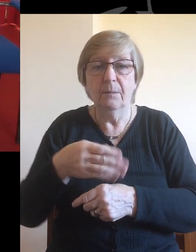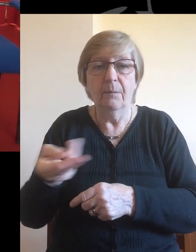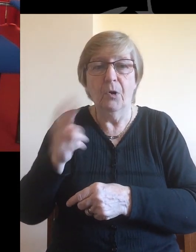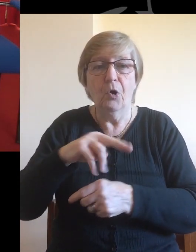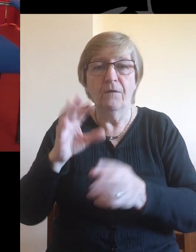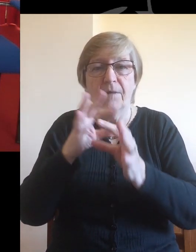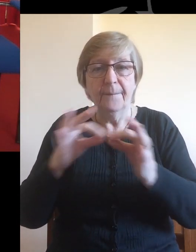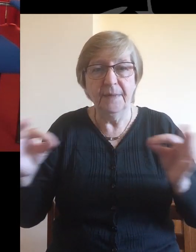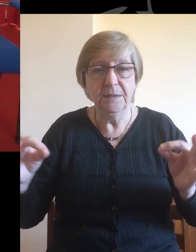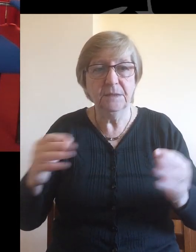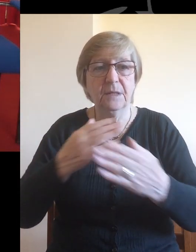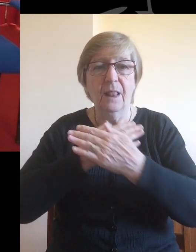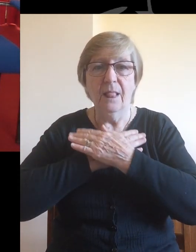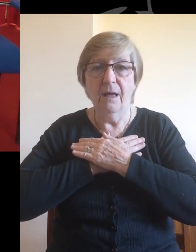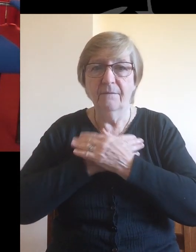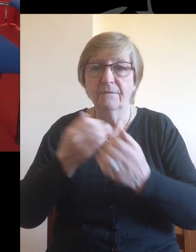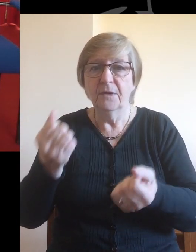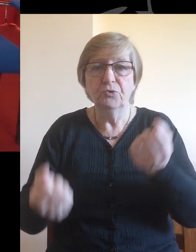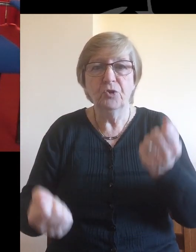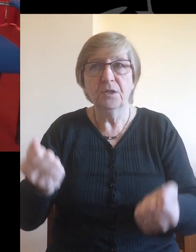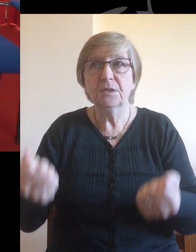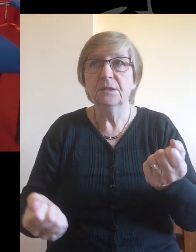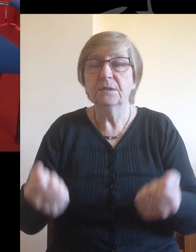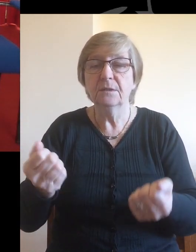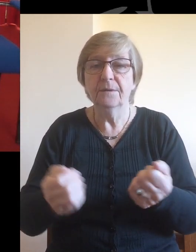love and of justice.